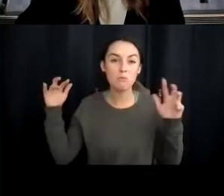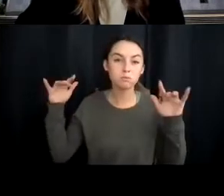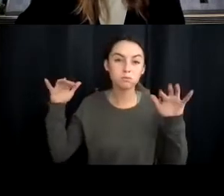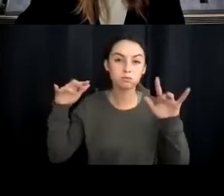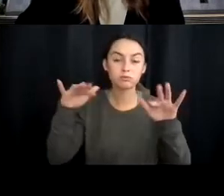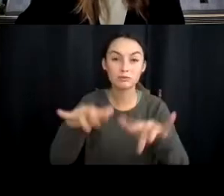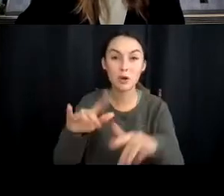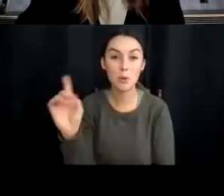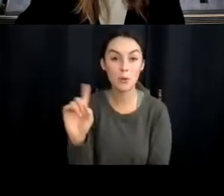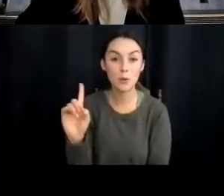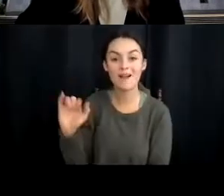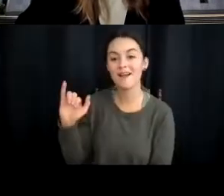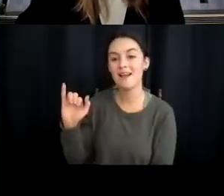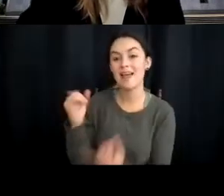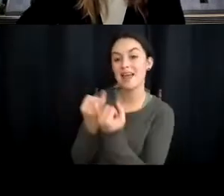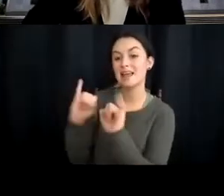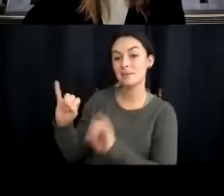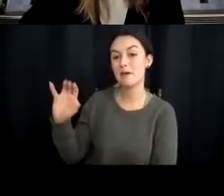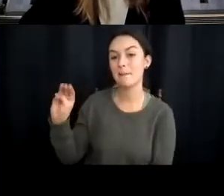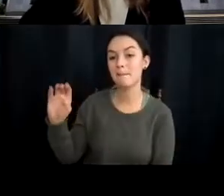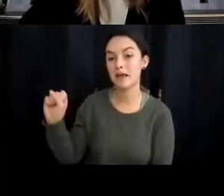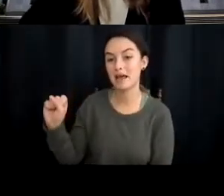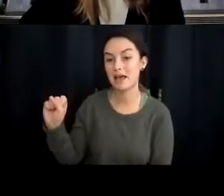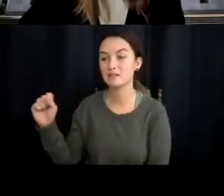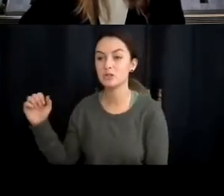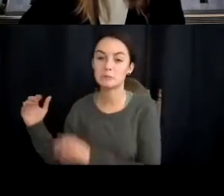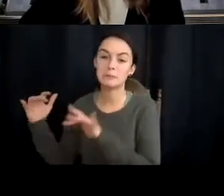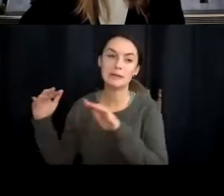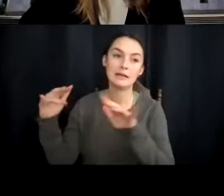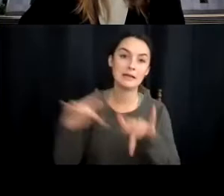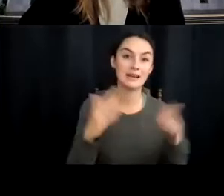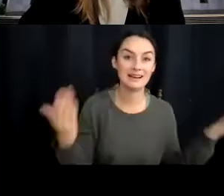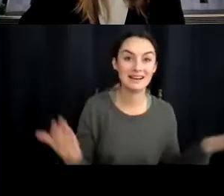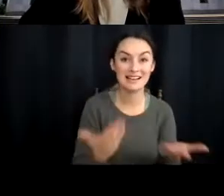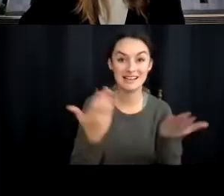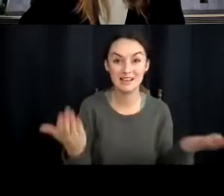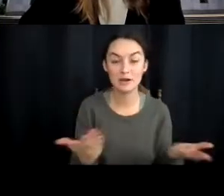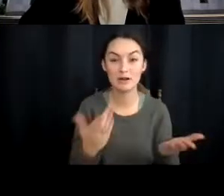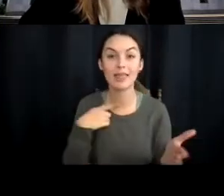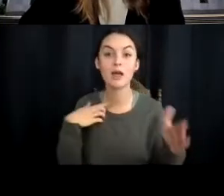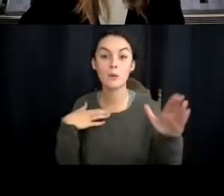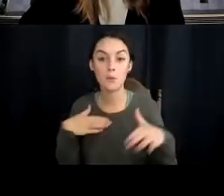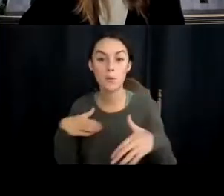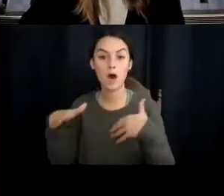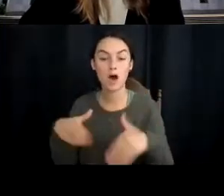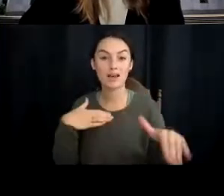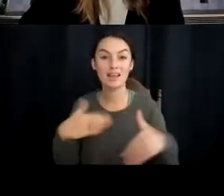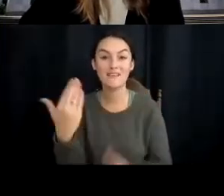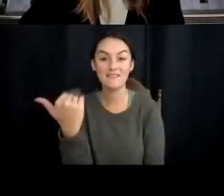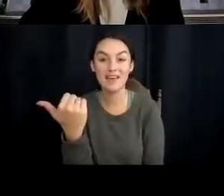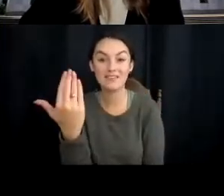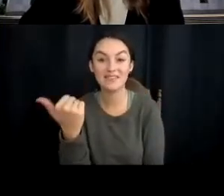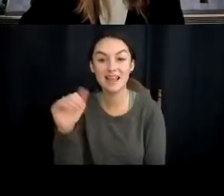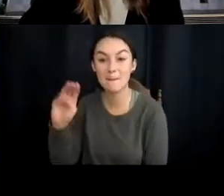Independence, Missouri to the Willamette Valley. It was not easy. They were walking 15 miles a day for